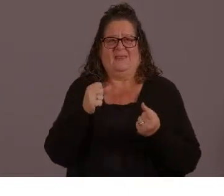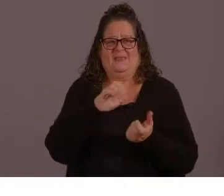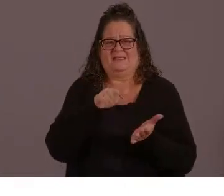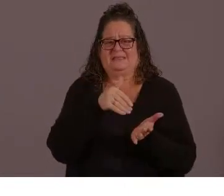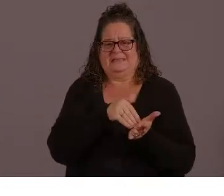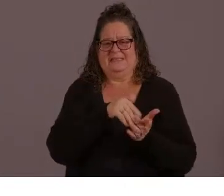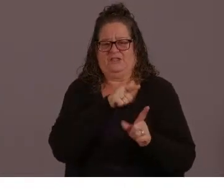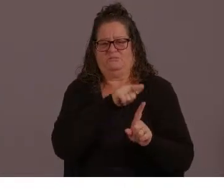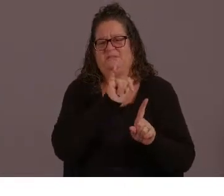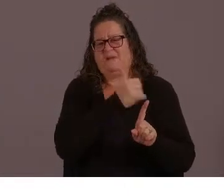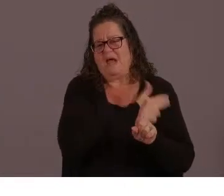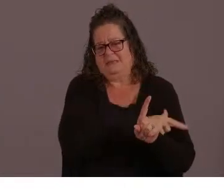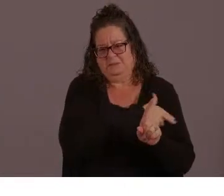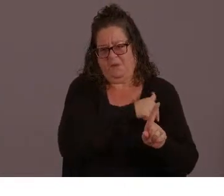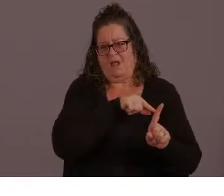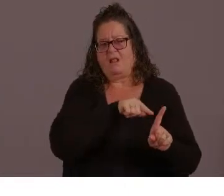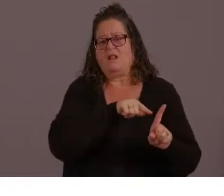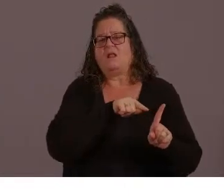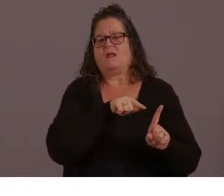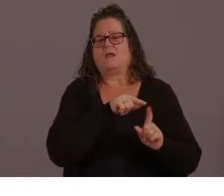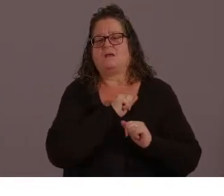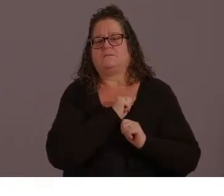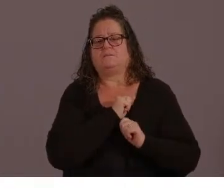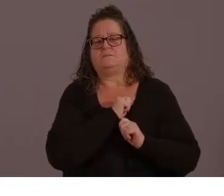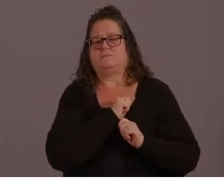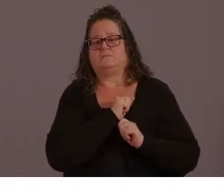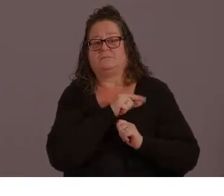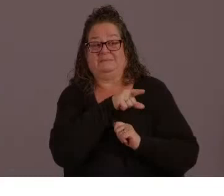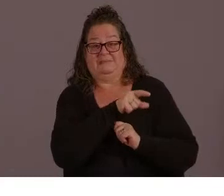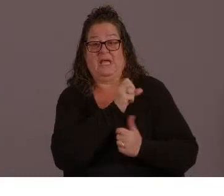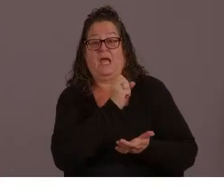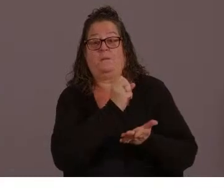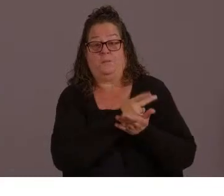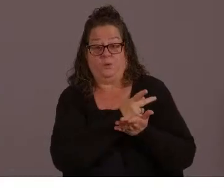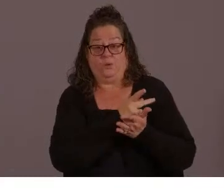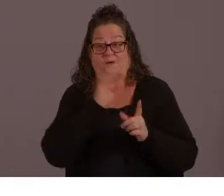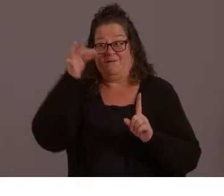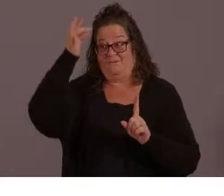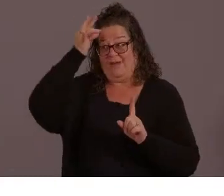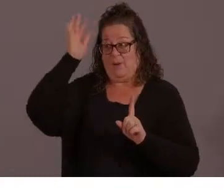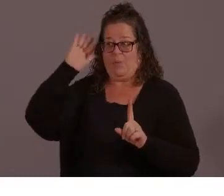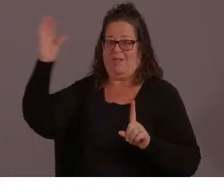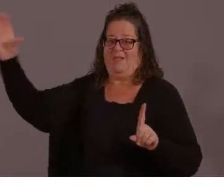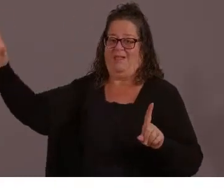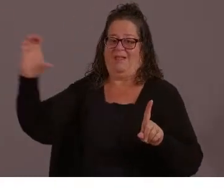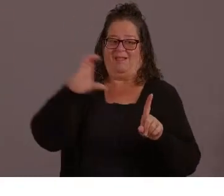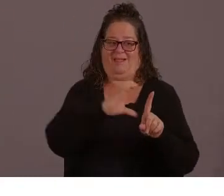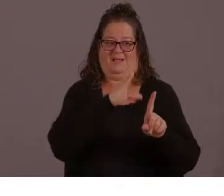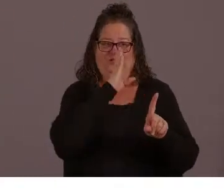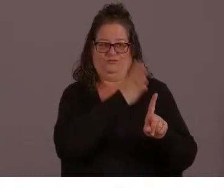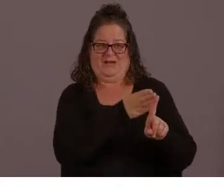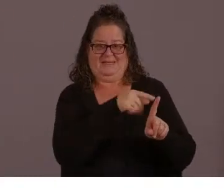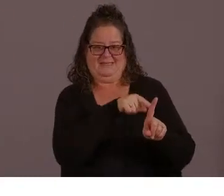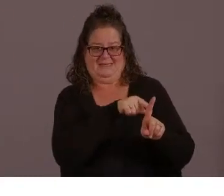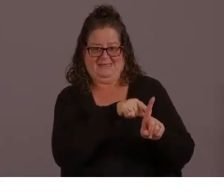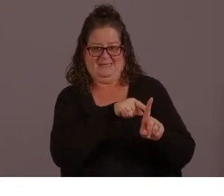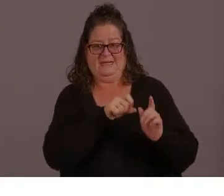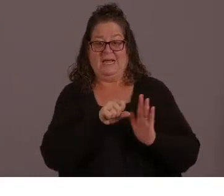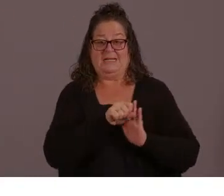limited federal allocation as well. And so this is to supplement those current state and local allocations.